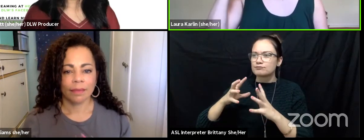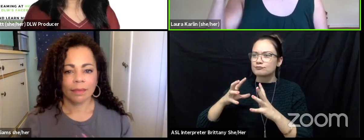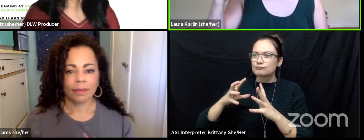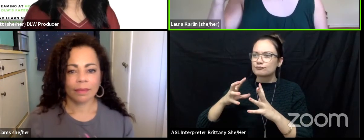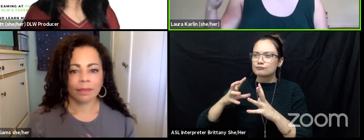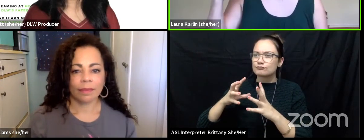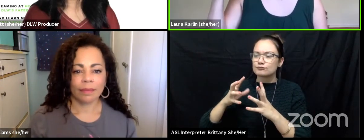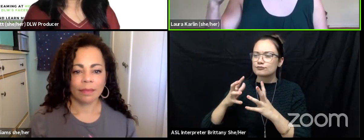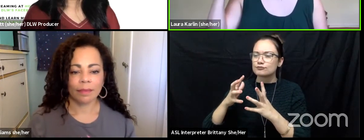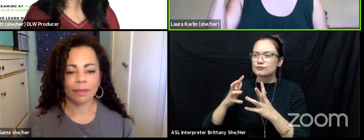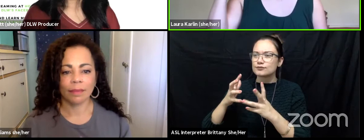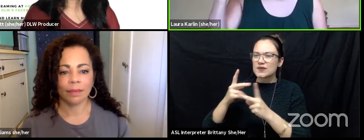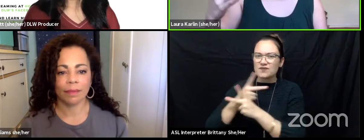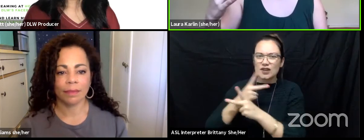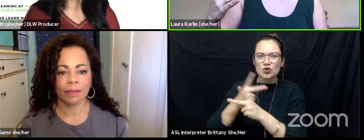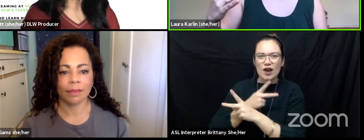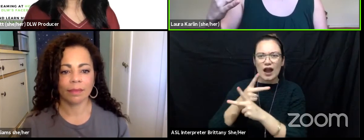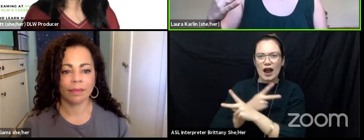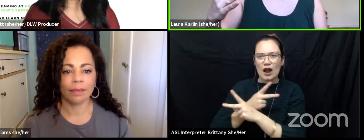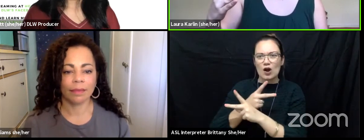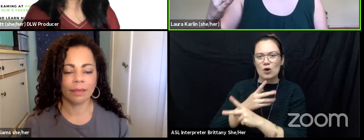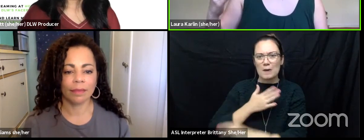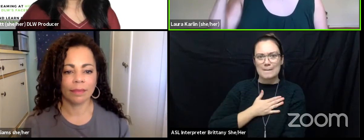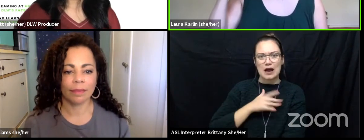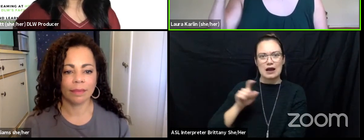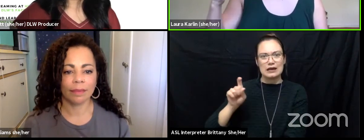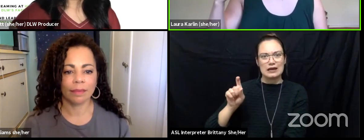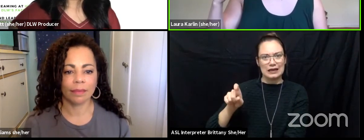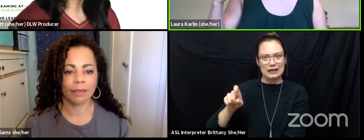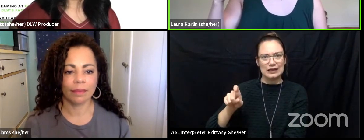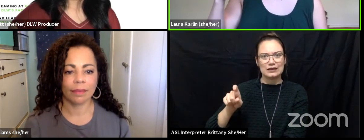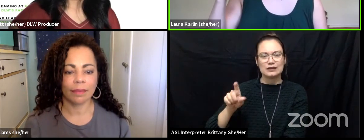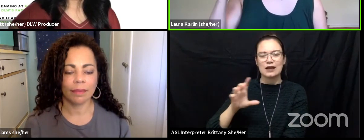absolute uncompromising need